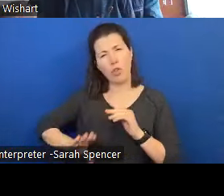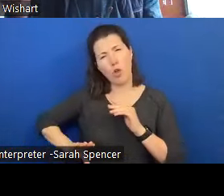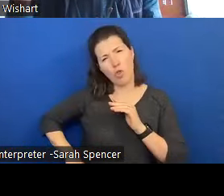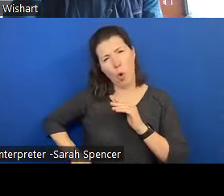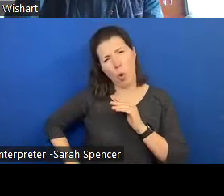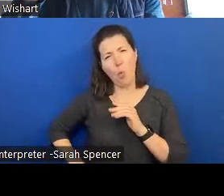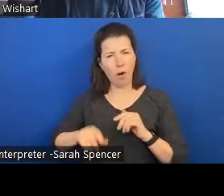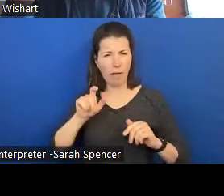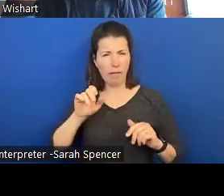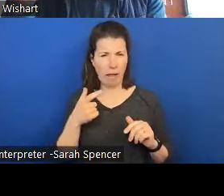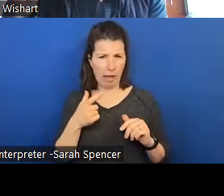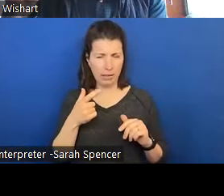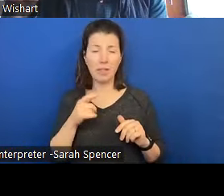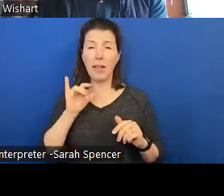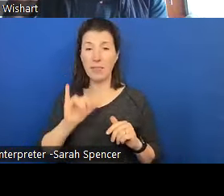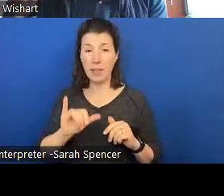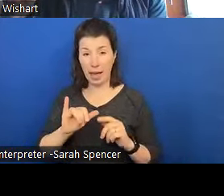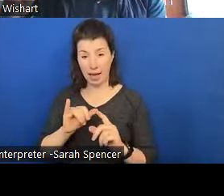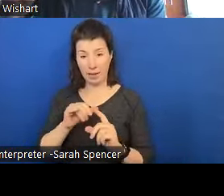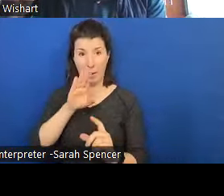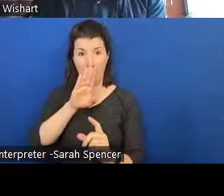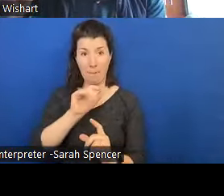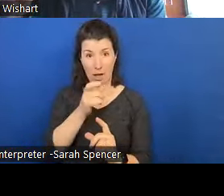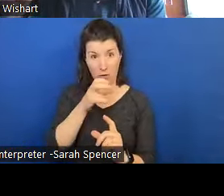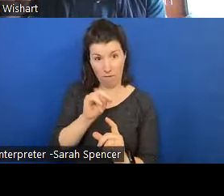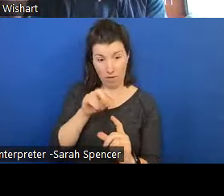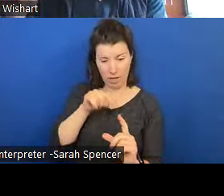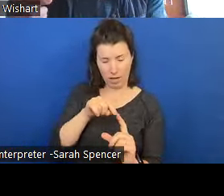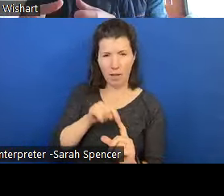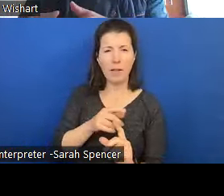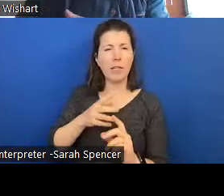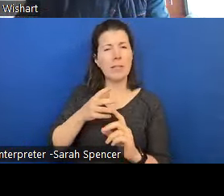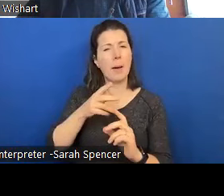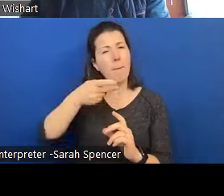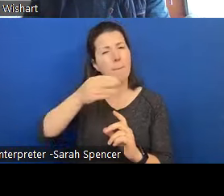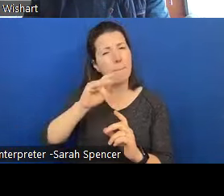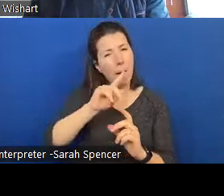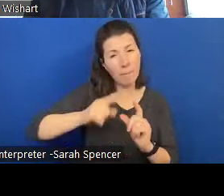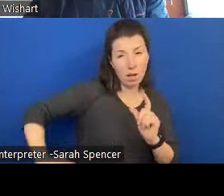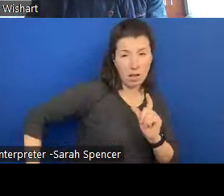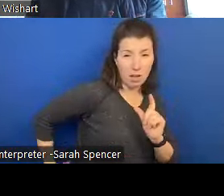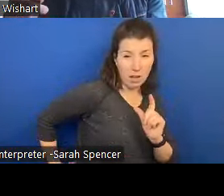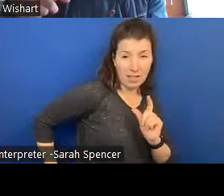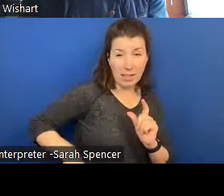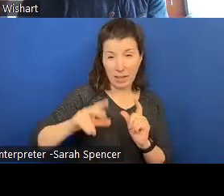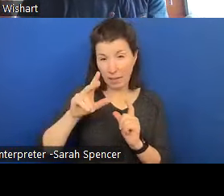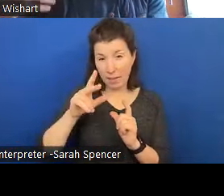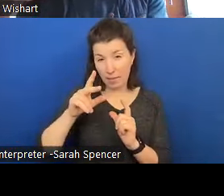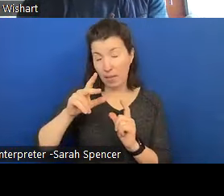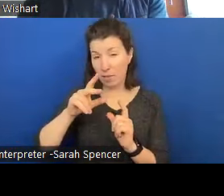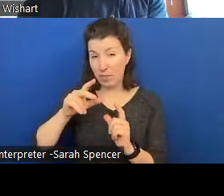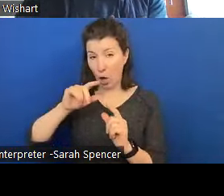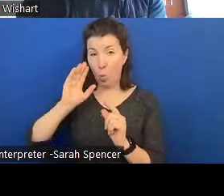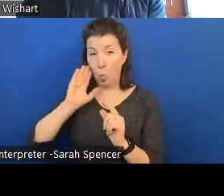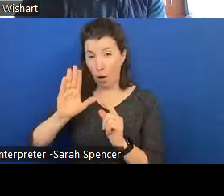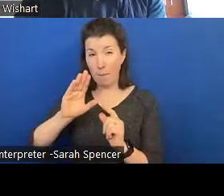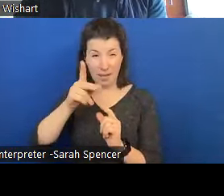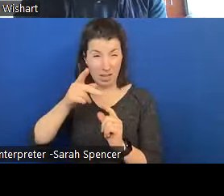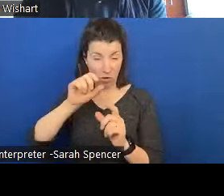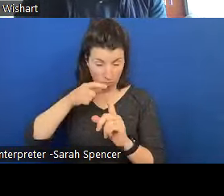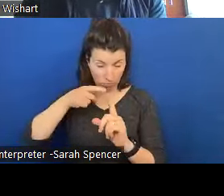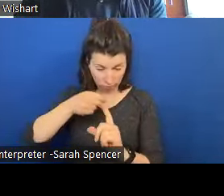This is somewhere where they actually deliver that baclofen directly to the spine, and it's a pump that sits underneath the belly and needs to be refilled every